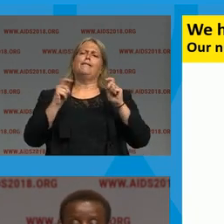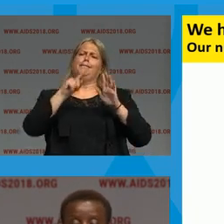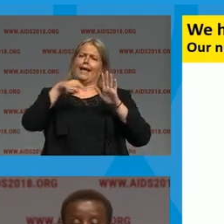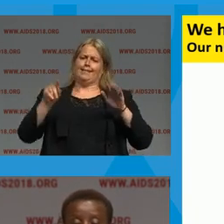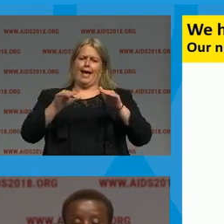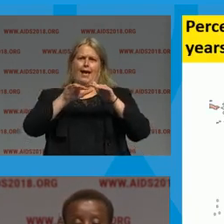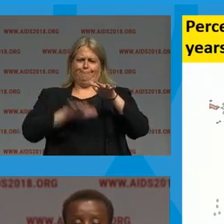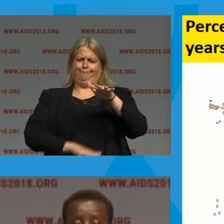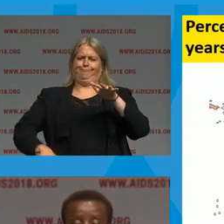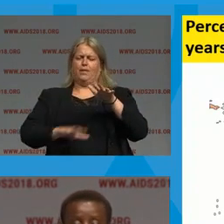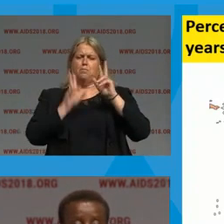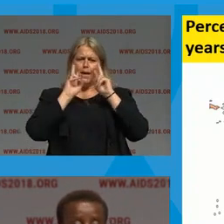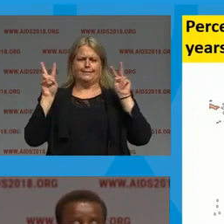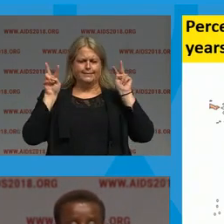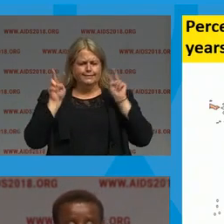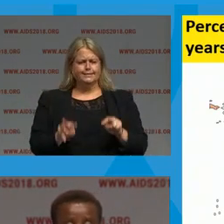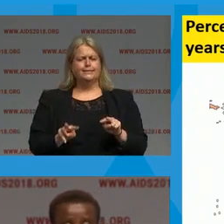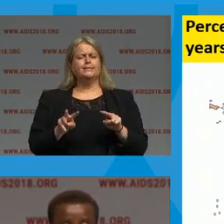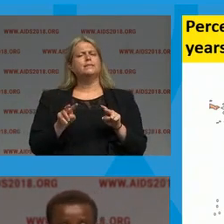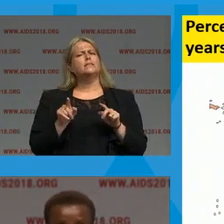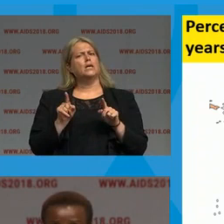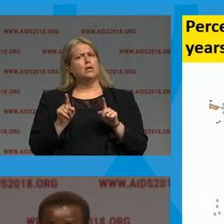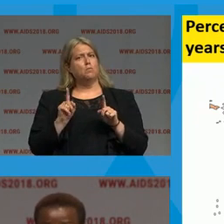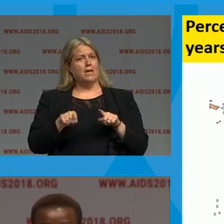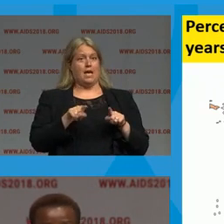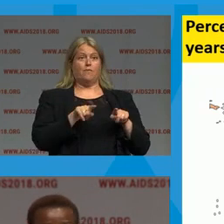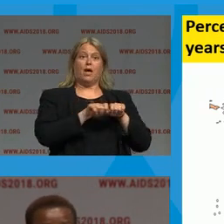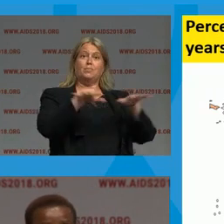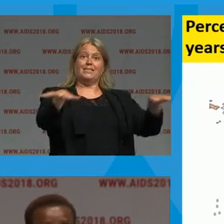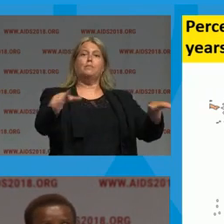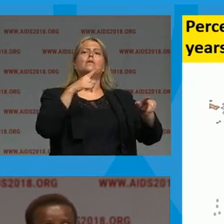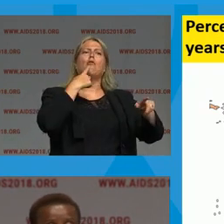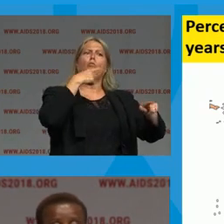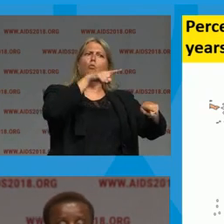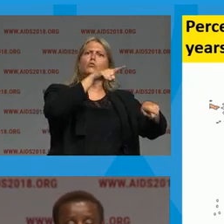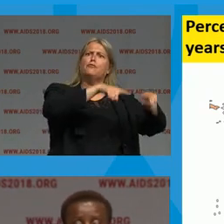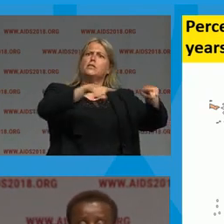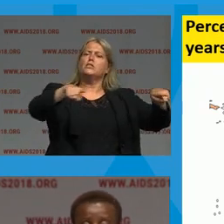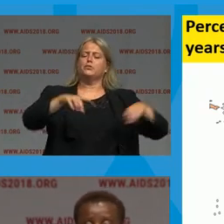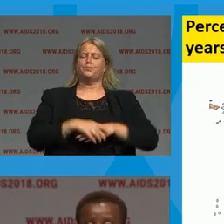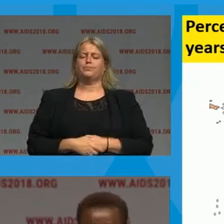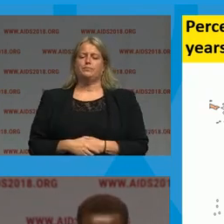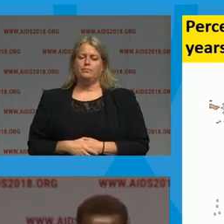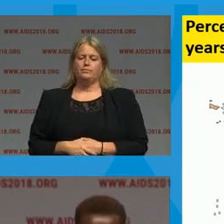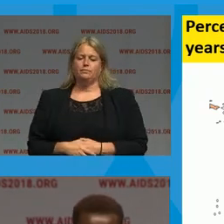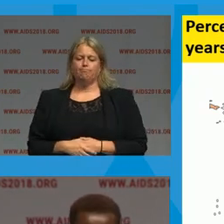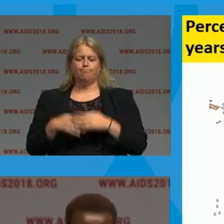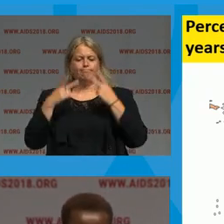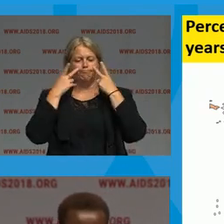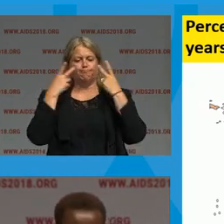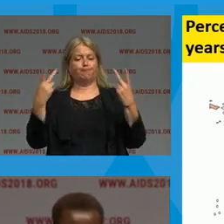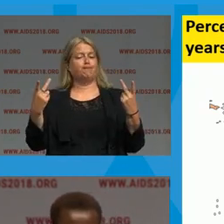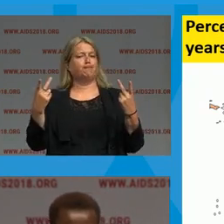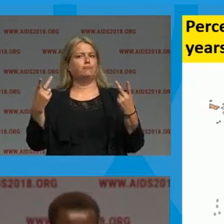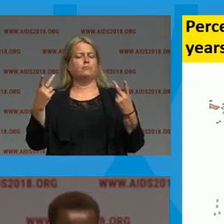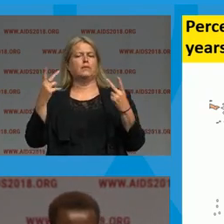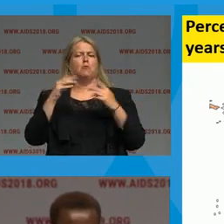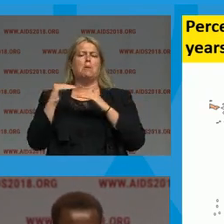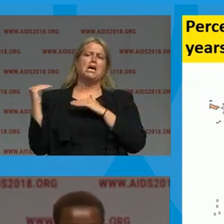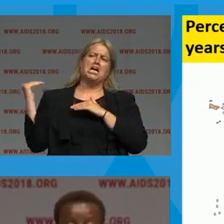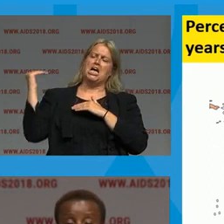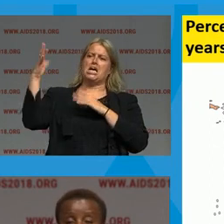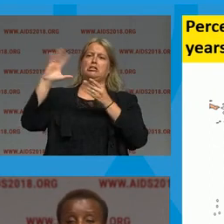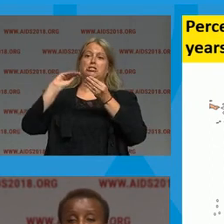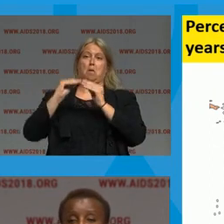look at because we have a differentiated epidemic. If you look at where we have had the highest numbers,